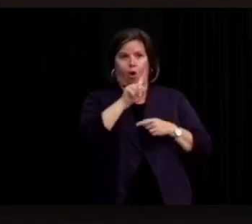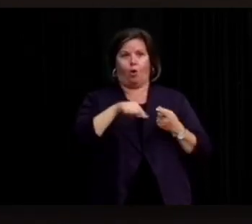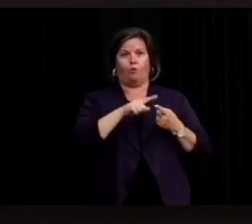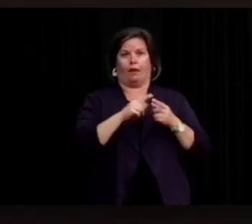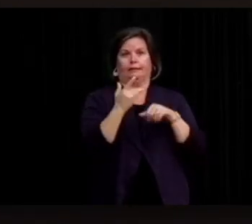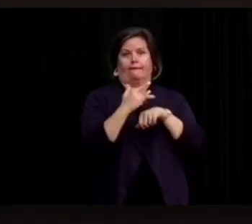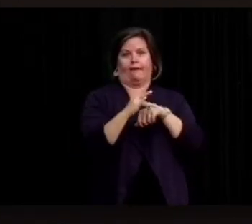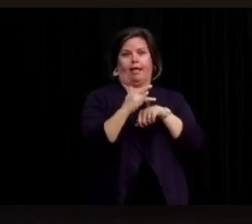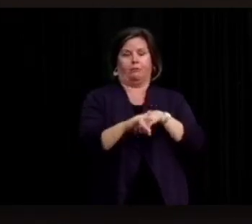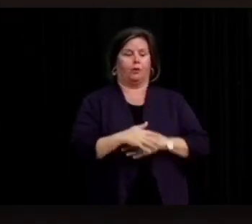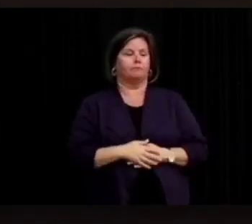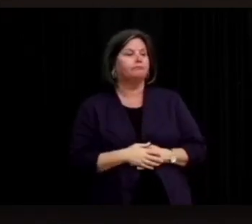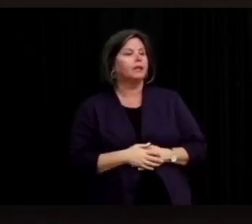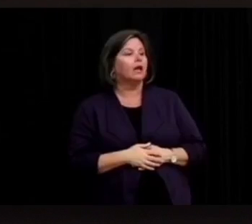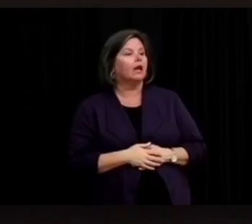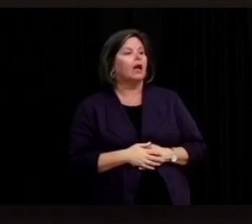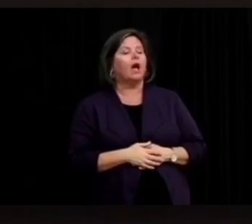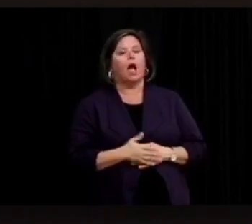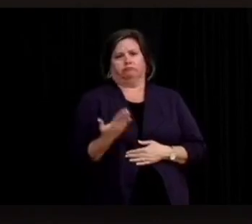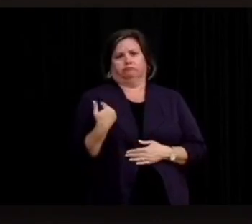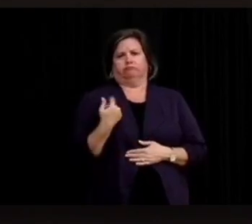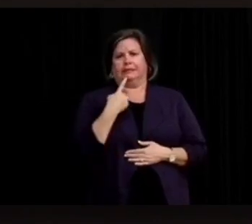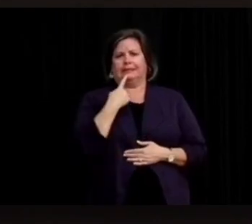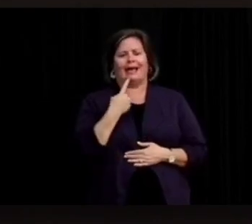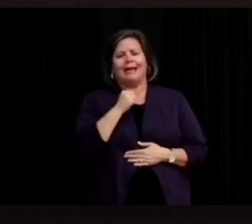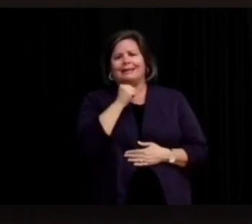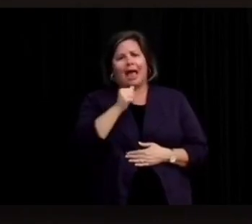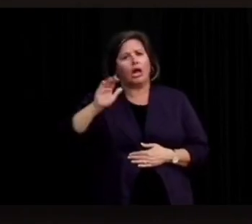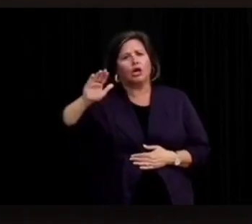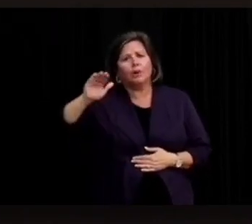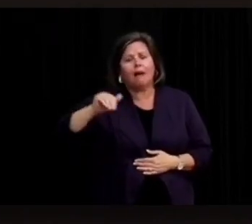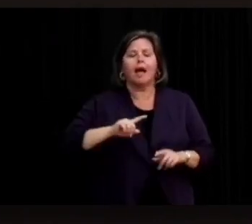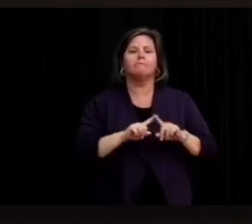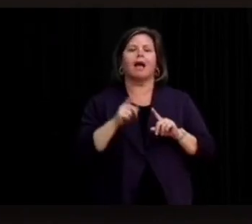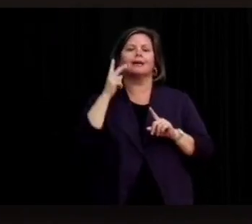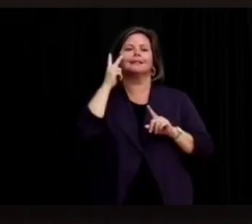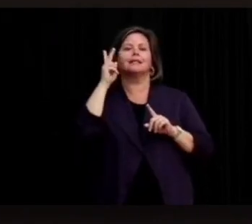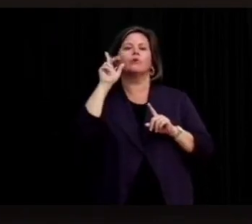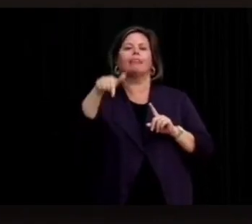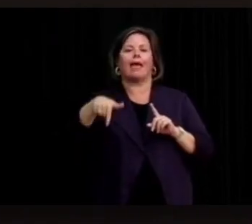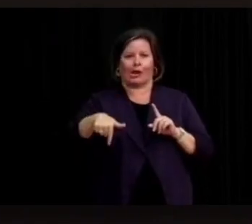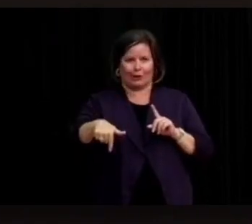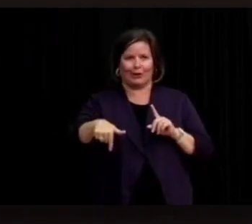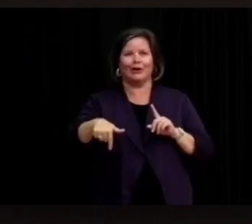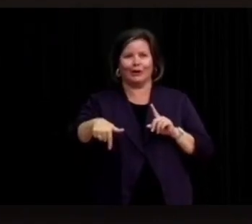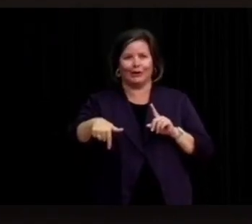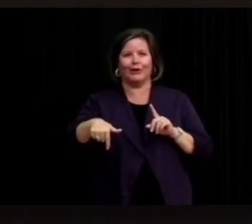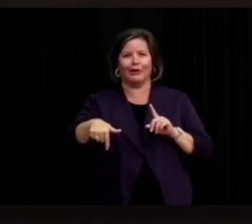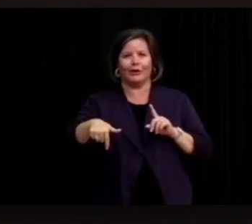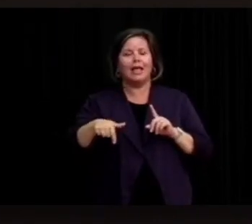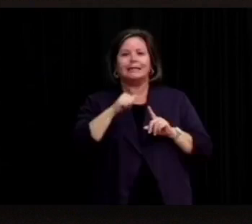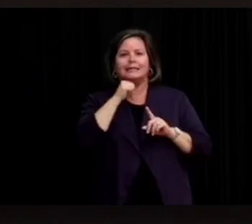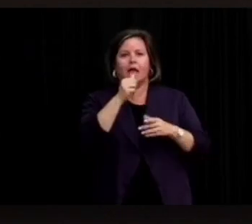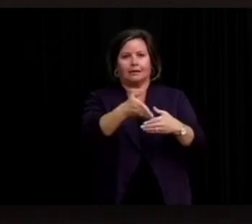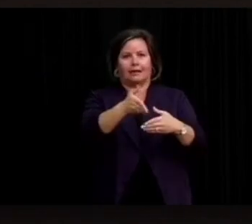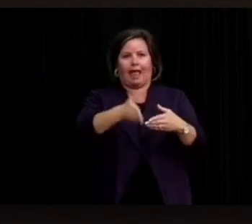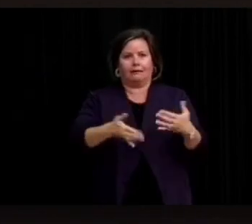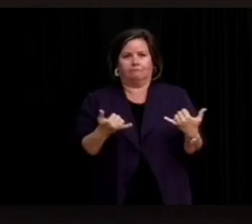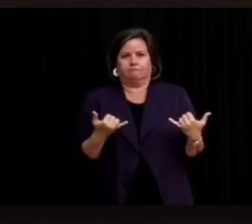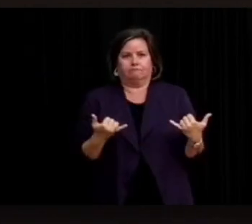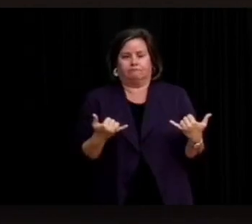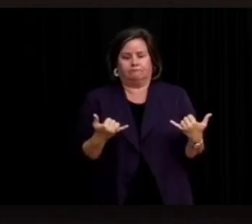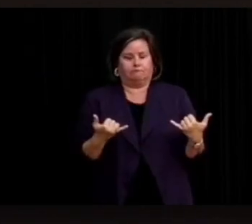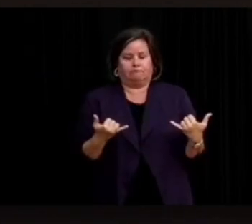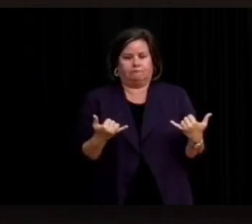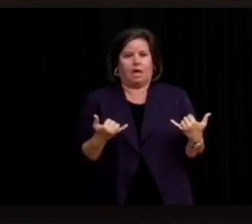As Harold said, this is not goodbye. This is see you later. This is not going to end here.